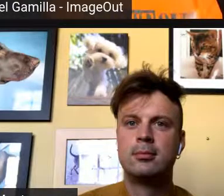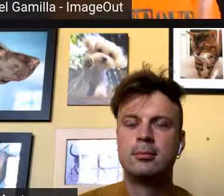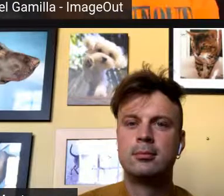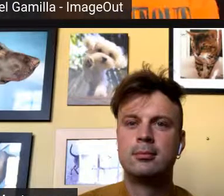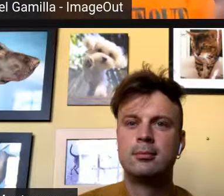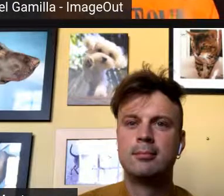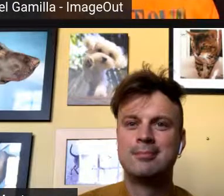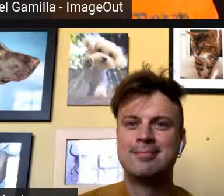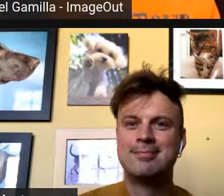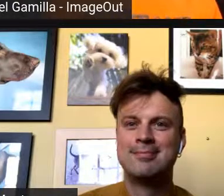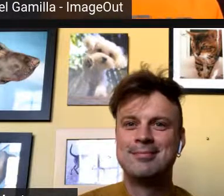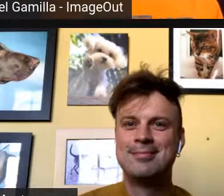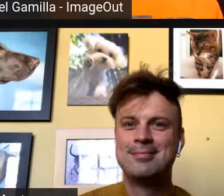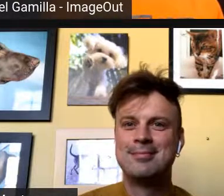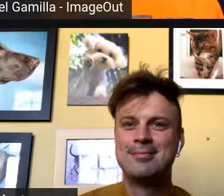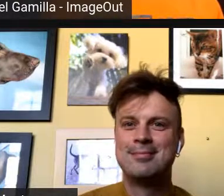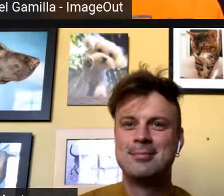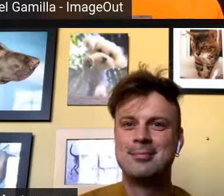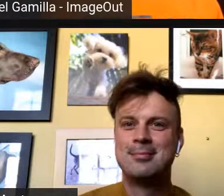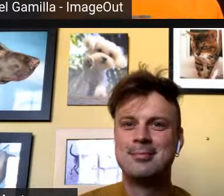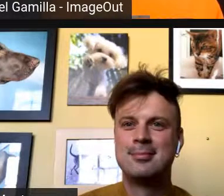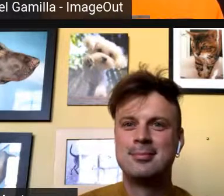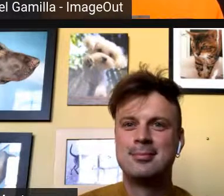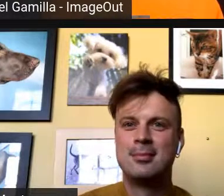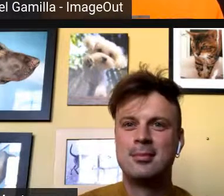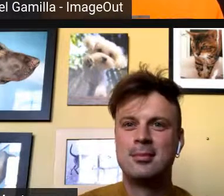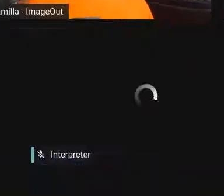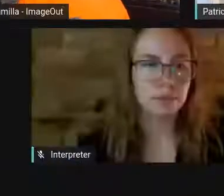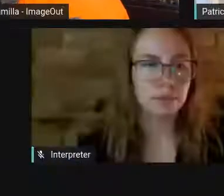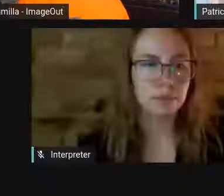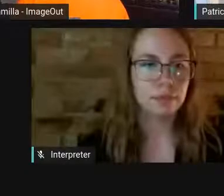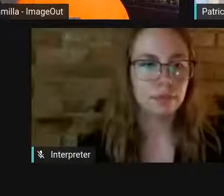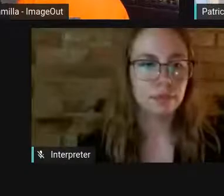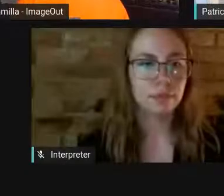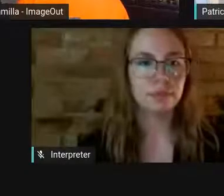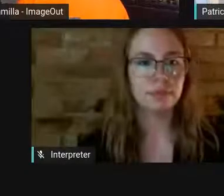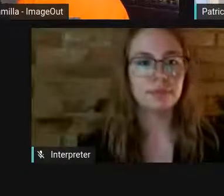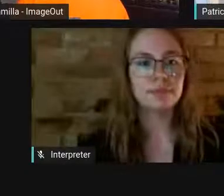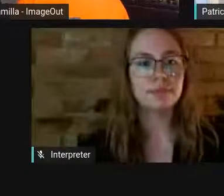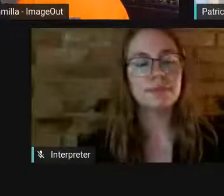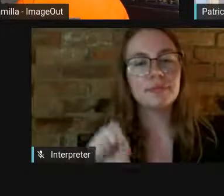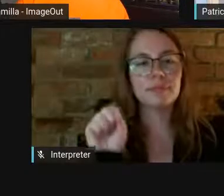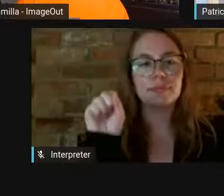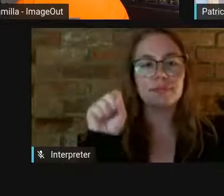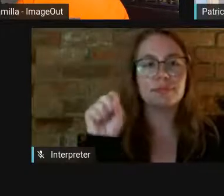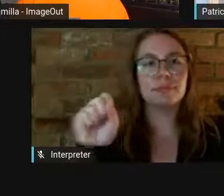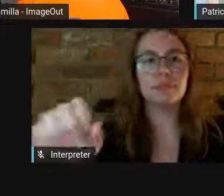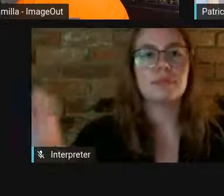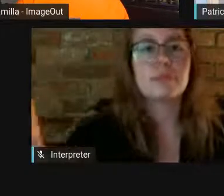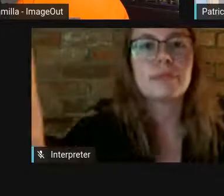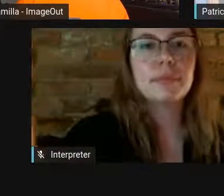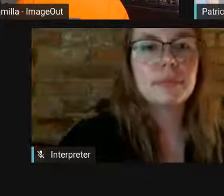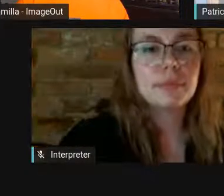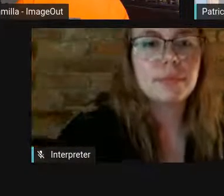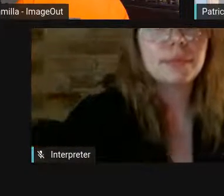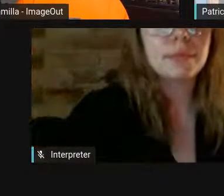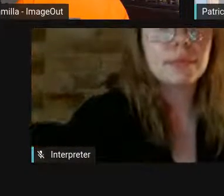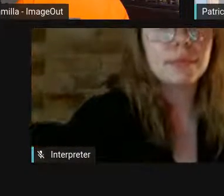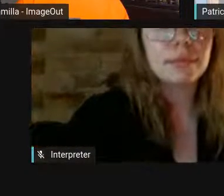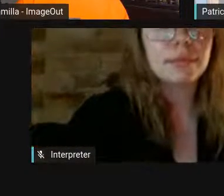back to you after Patrick's response to that. Yeah, one of the big challenges with this story is that